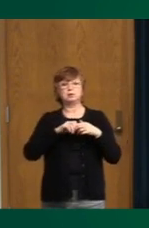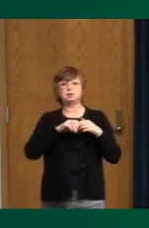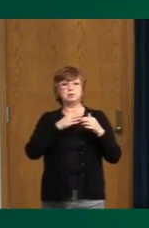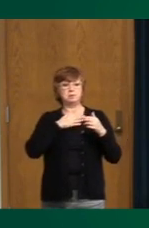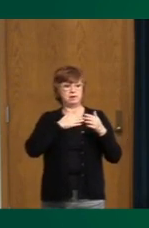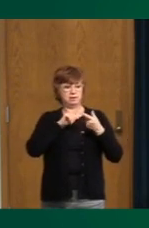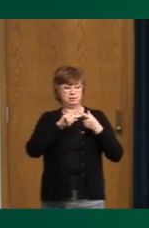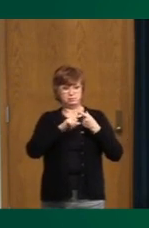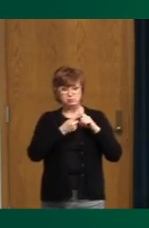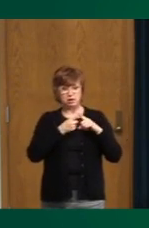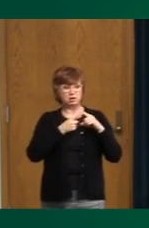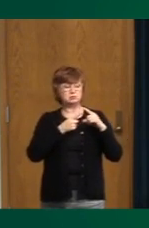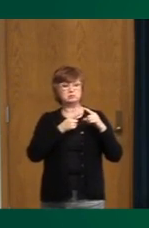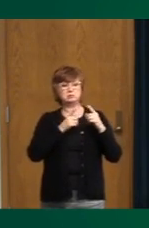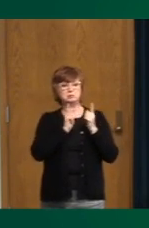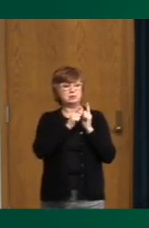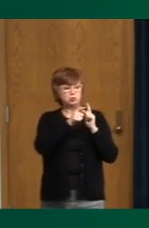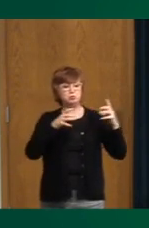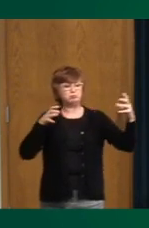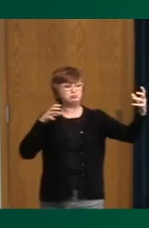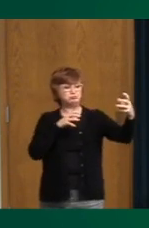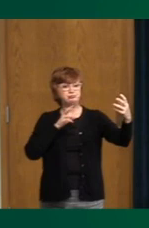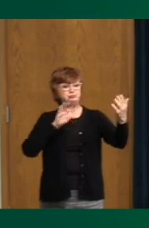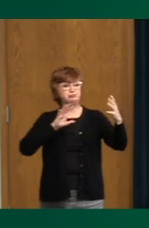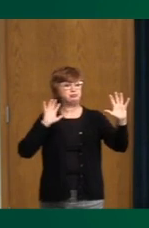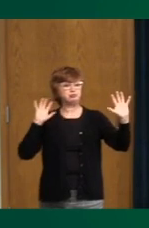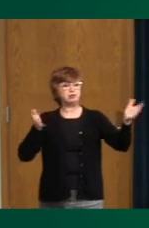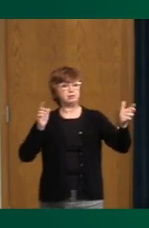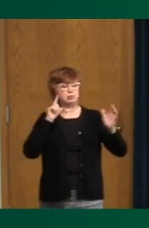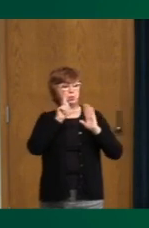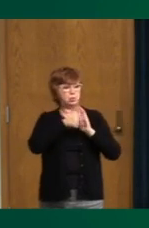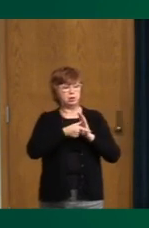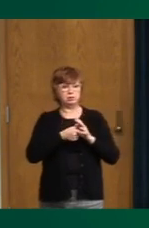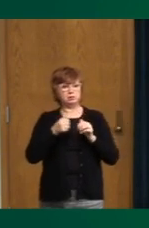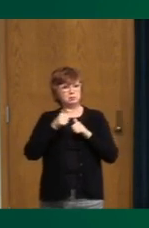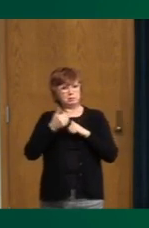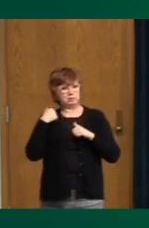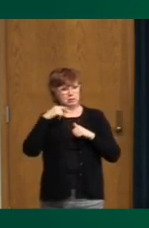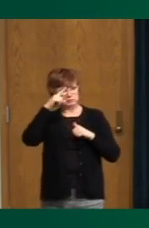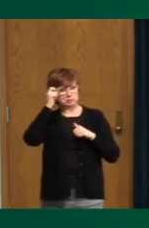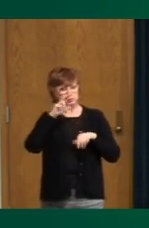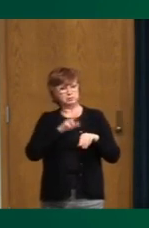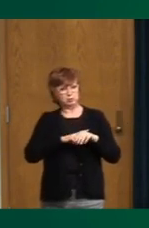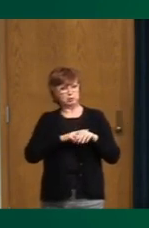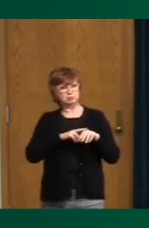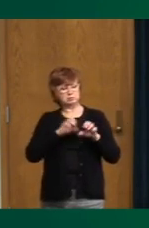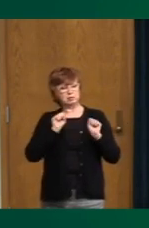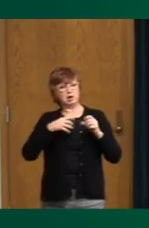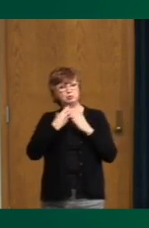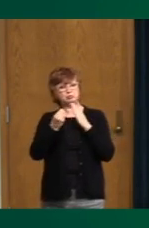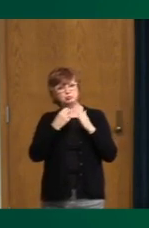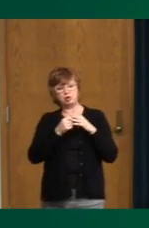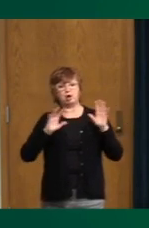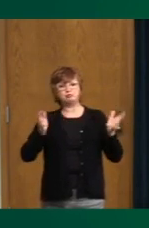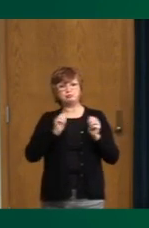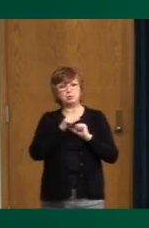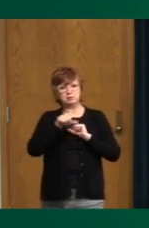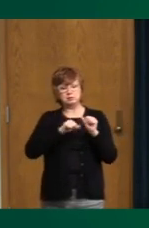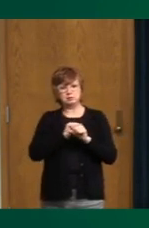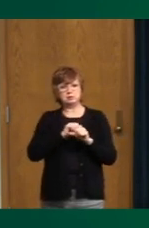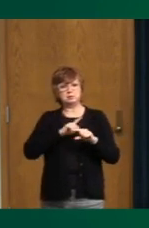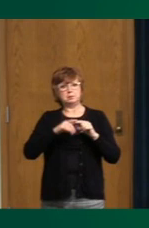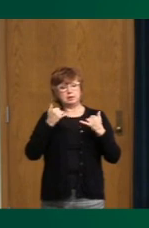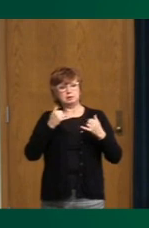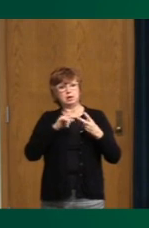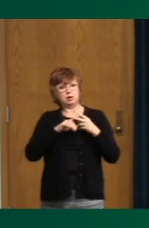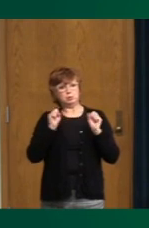at a distance, I think it was safe in summer. It can be safe in winter as well, as weather permits. But certainly, I think that is a sacrifice that we